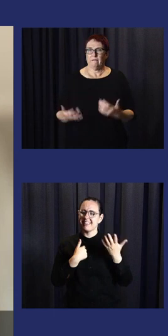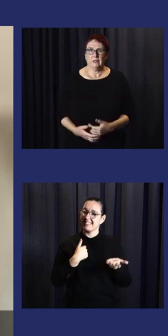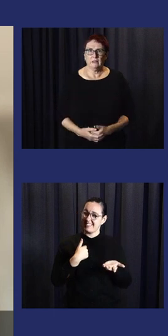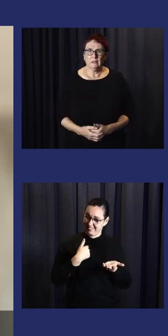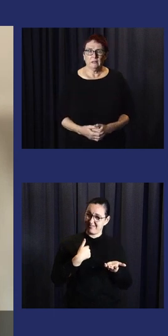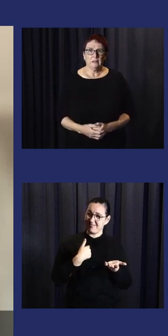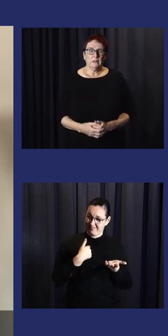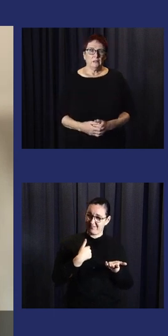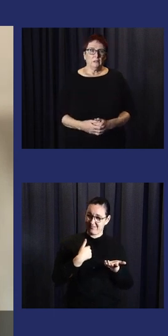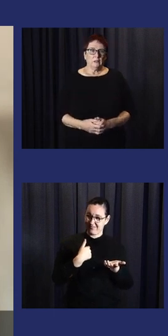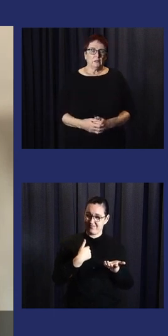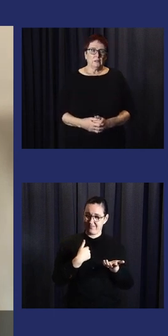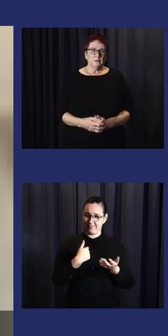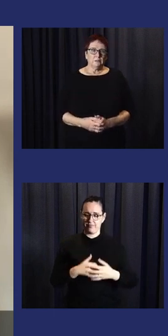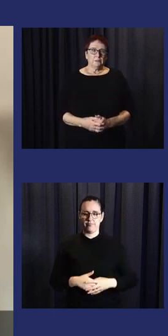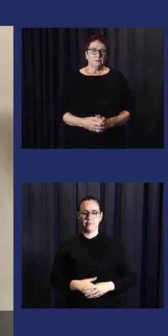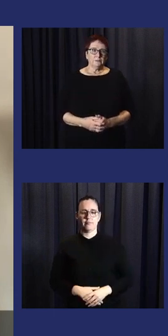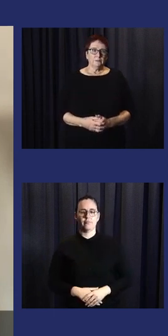be